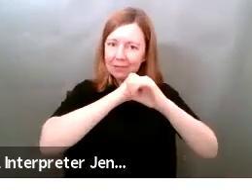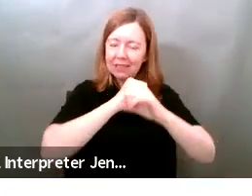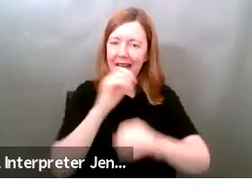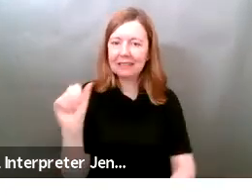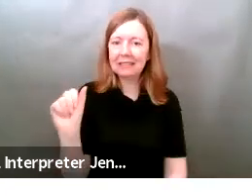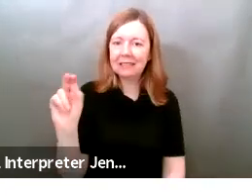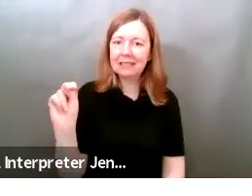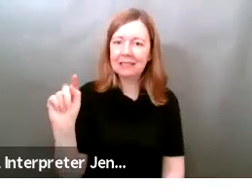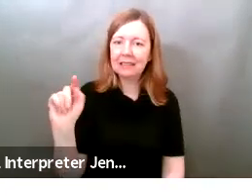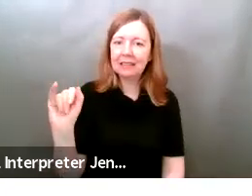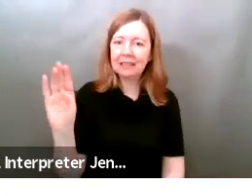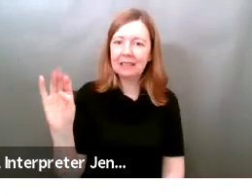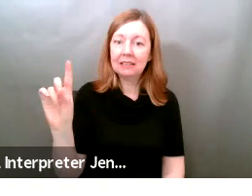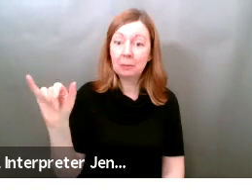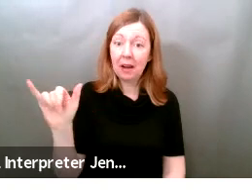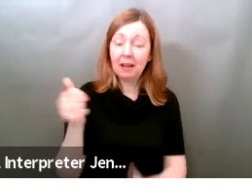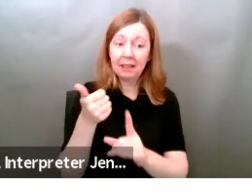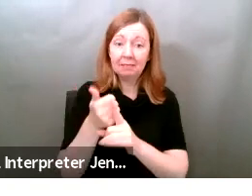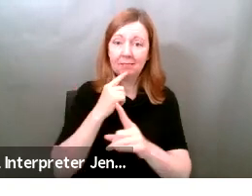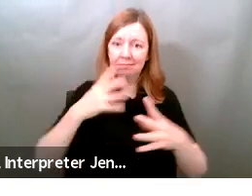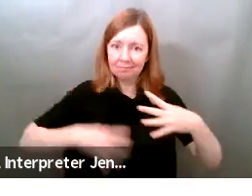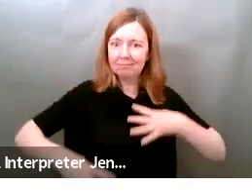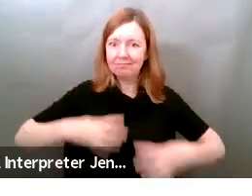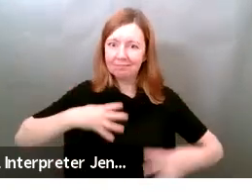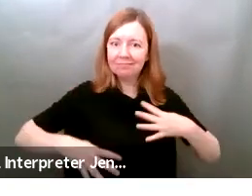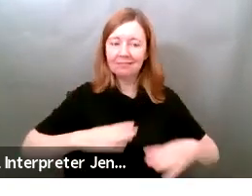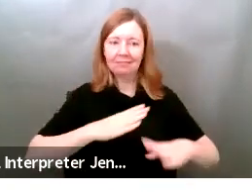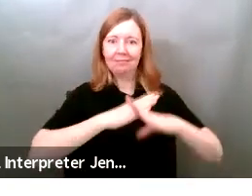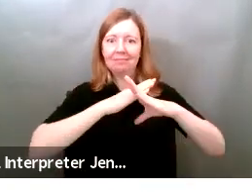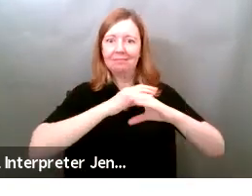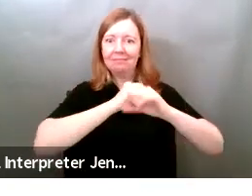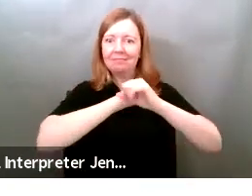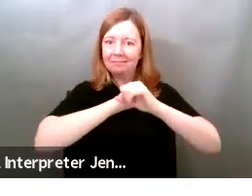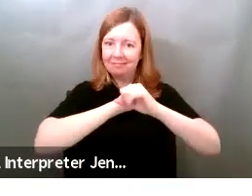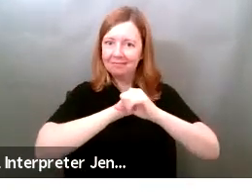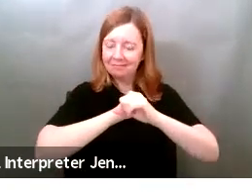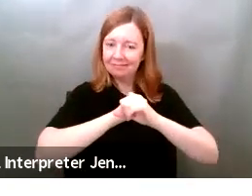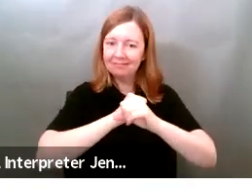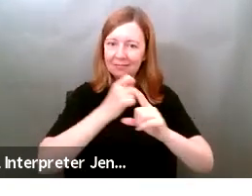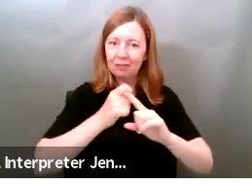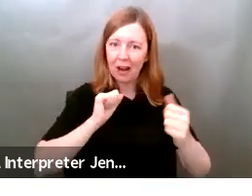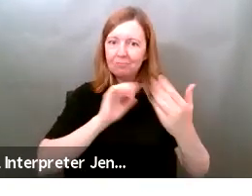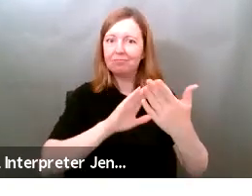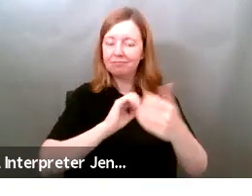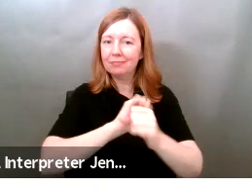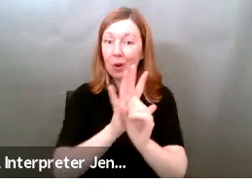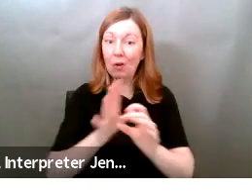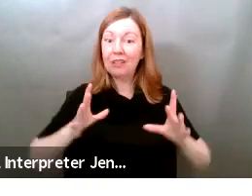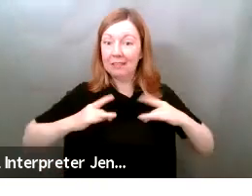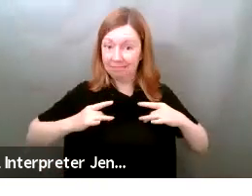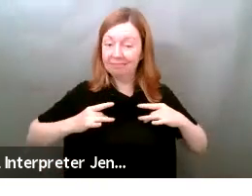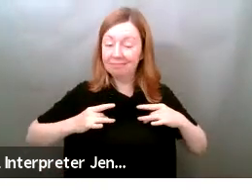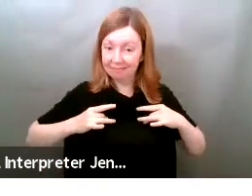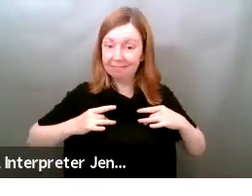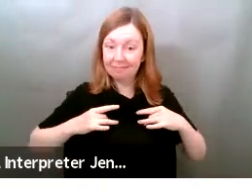protective proteins that are going to flow around in your bloodstream and keep you protected if you should ever encounter COVID